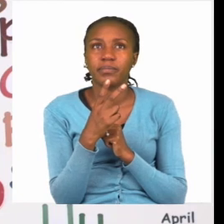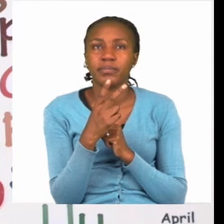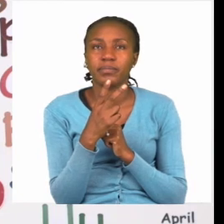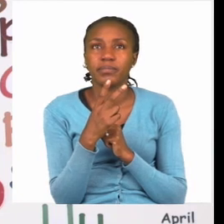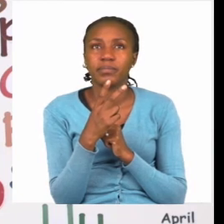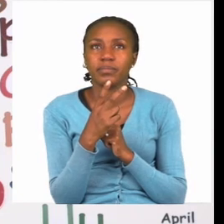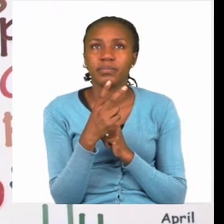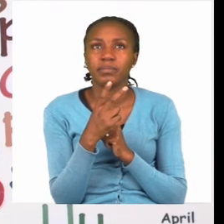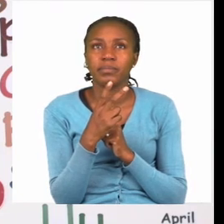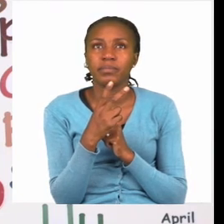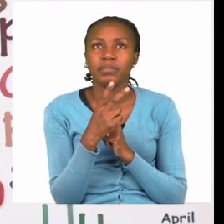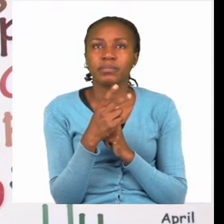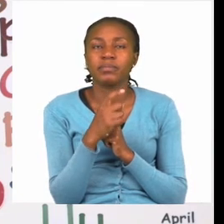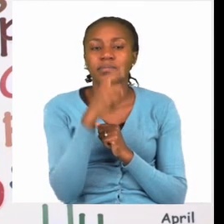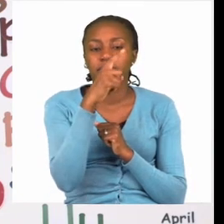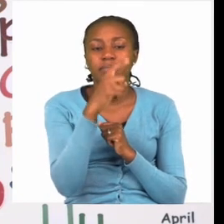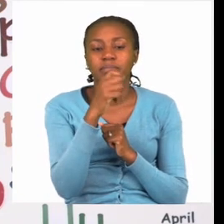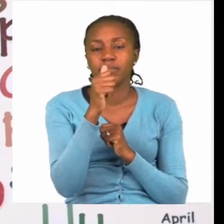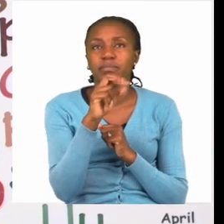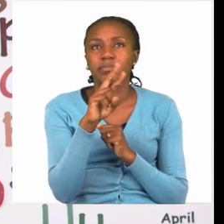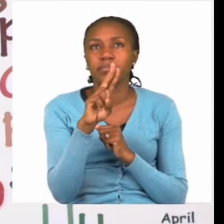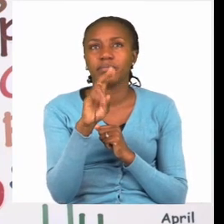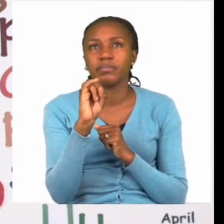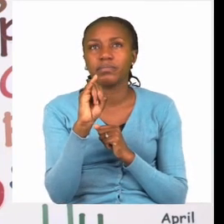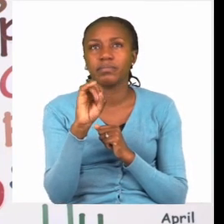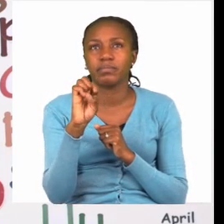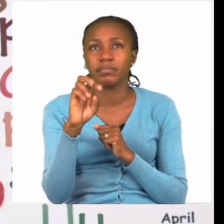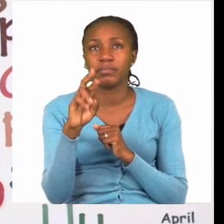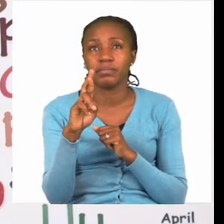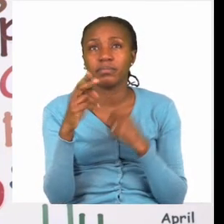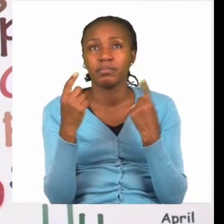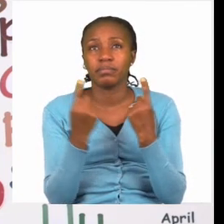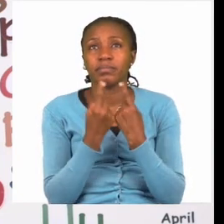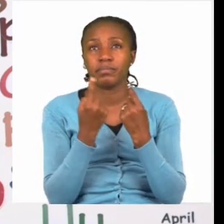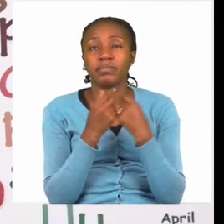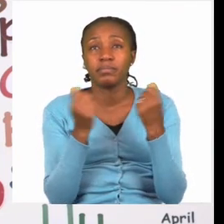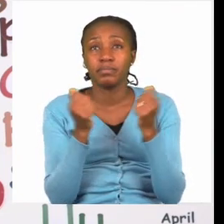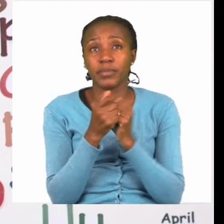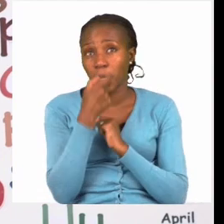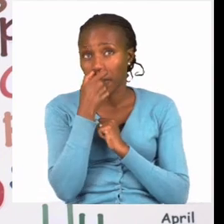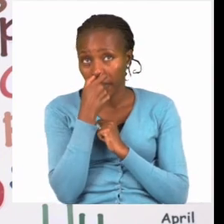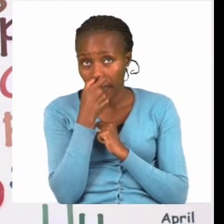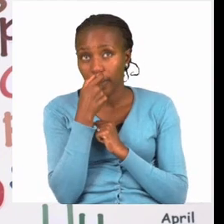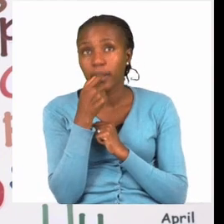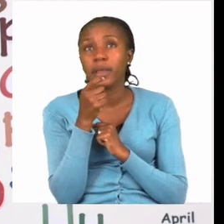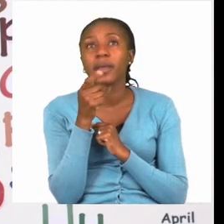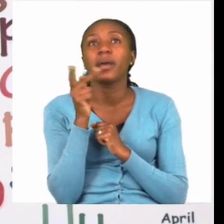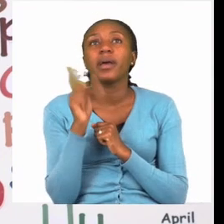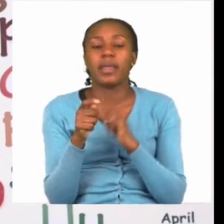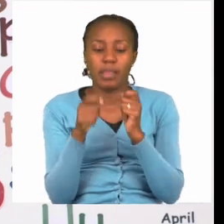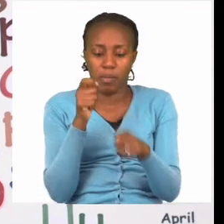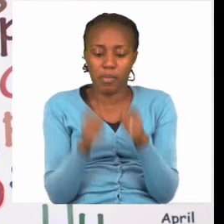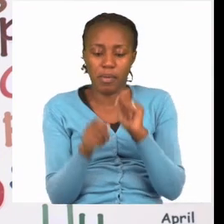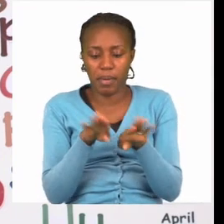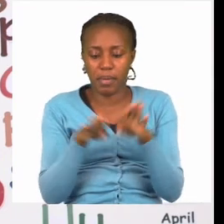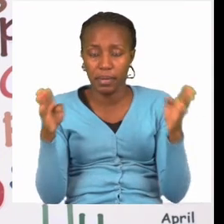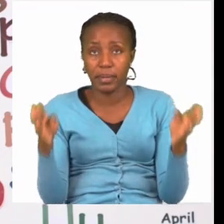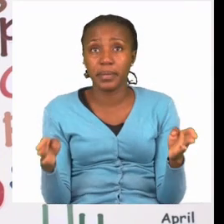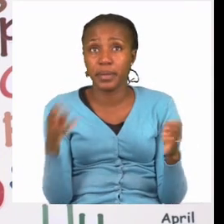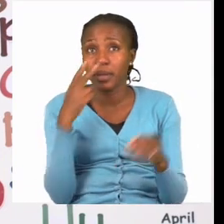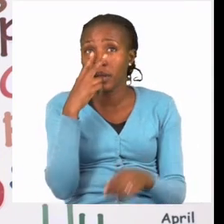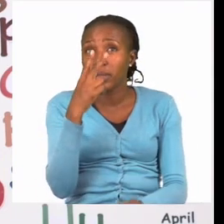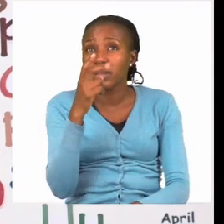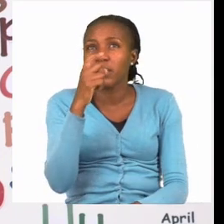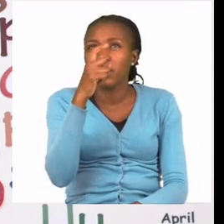says, Xavier plays with his toy ox and xylophone. Now, in the sentence, you can see the